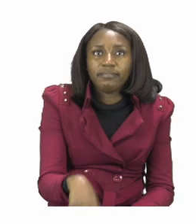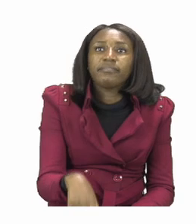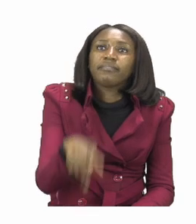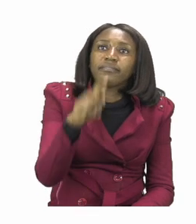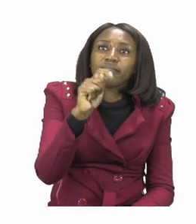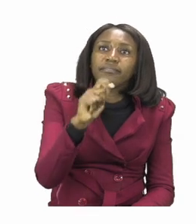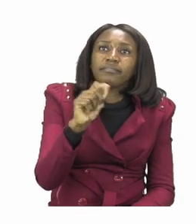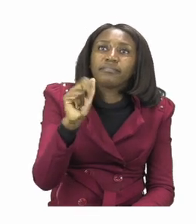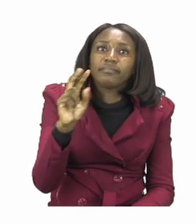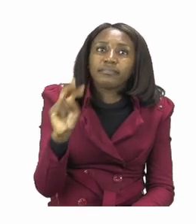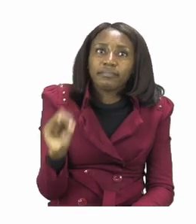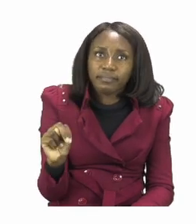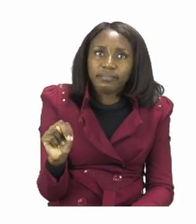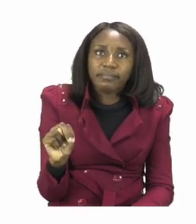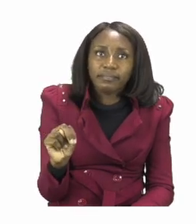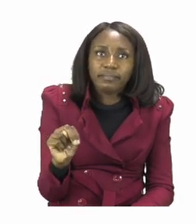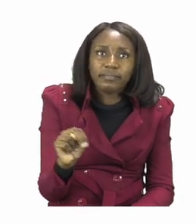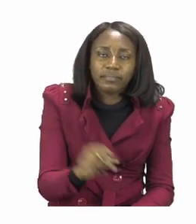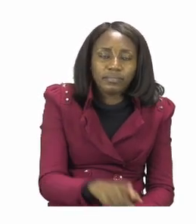tan,